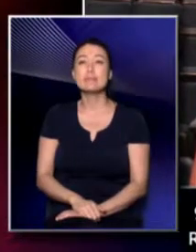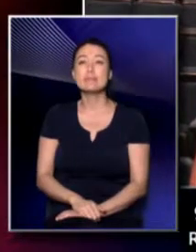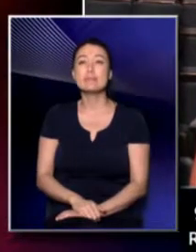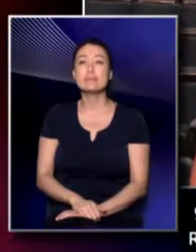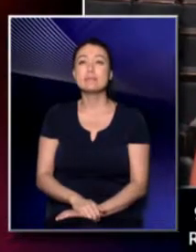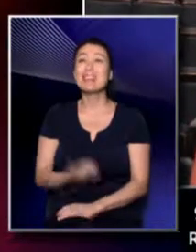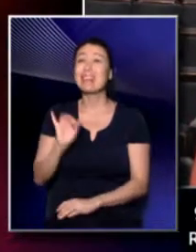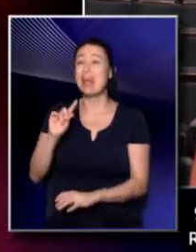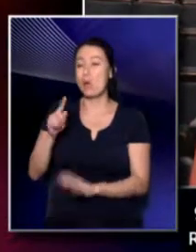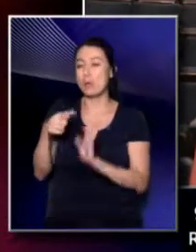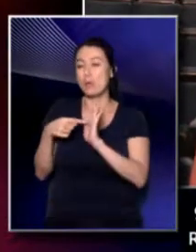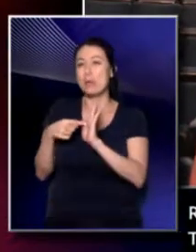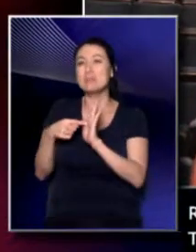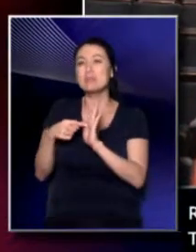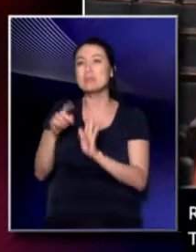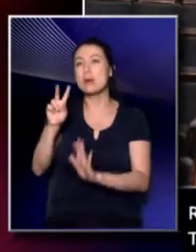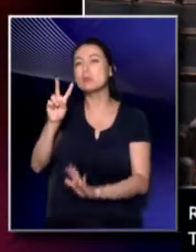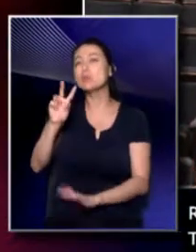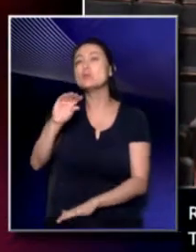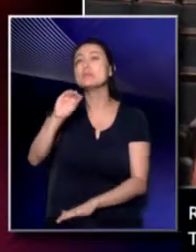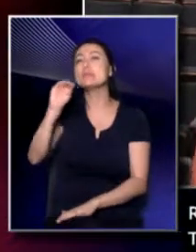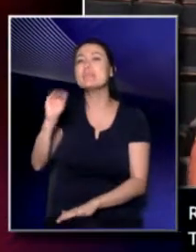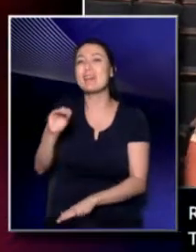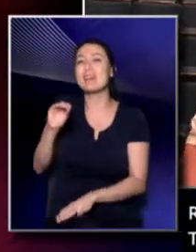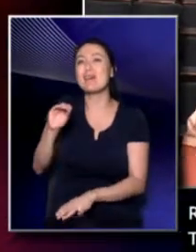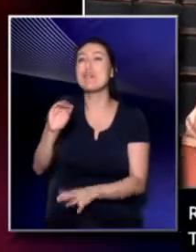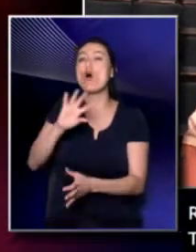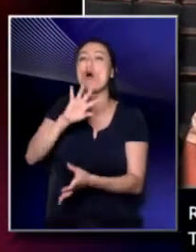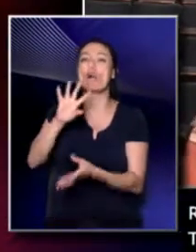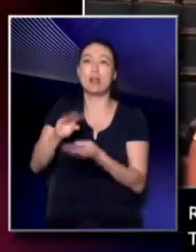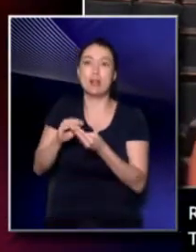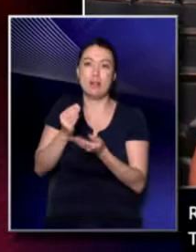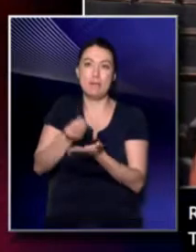That only represents about 2% of the total dollars we receive.